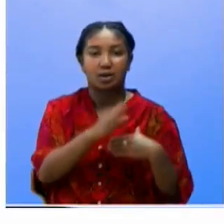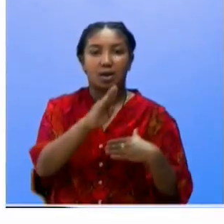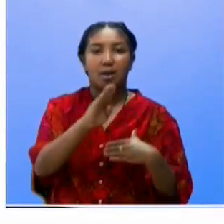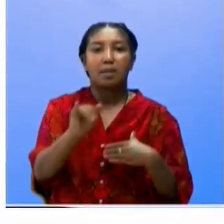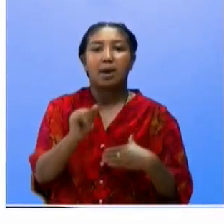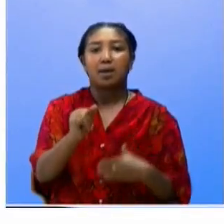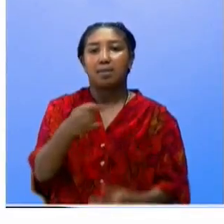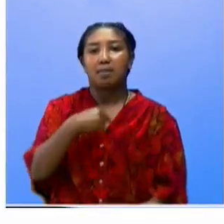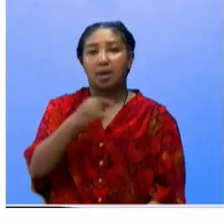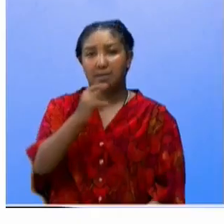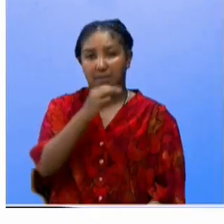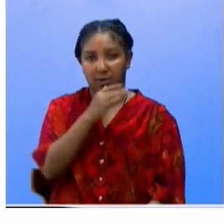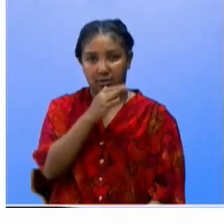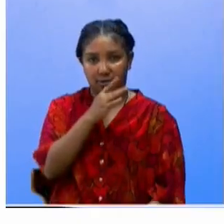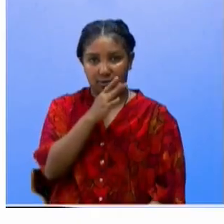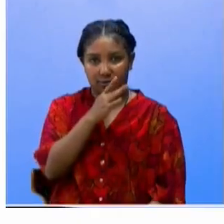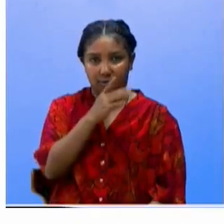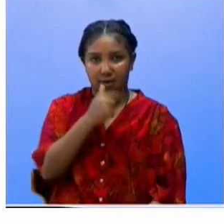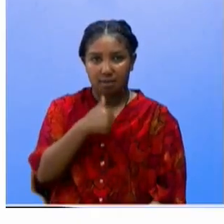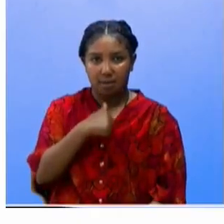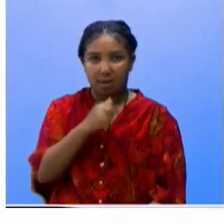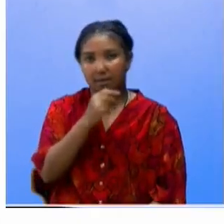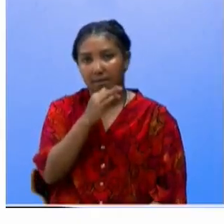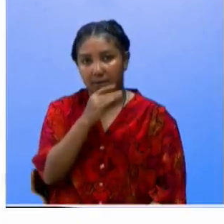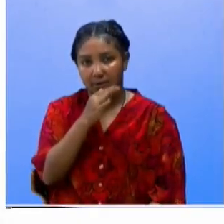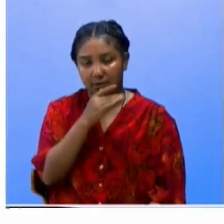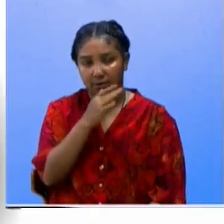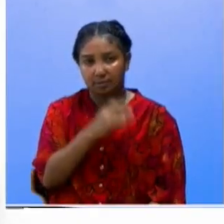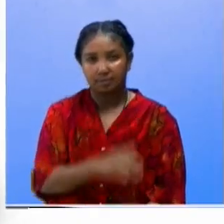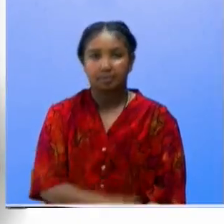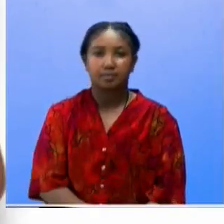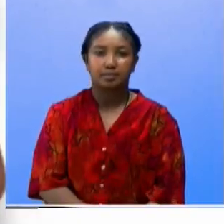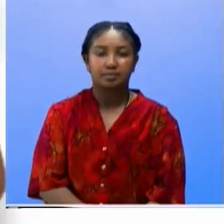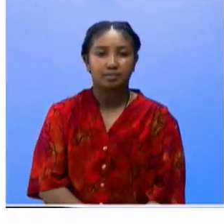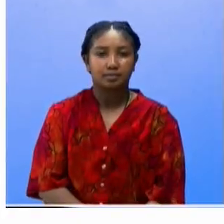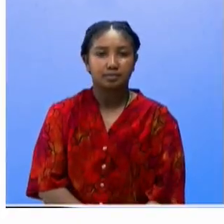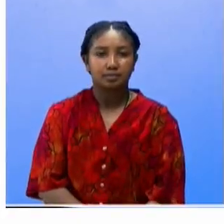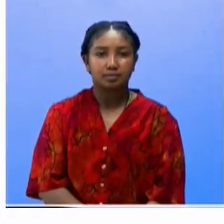my mother. My mother.